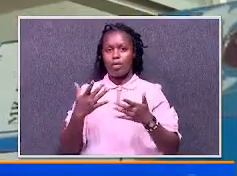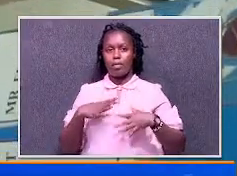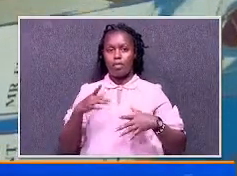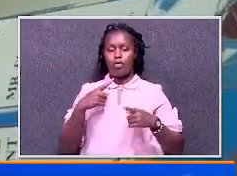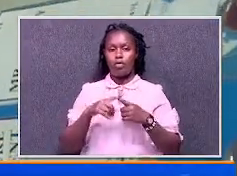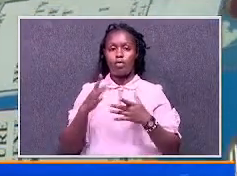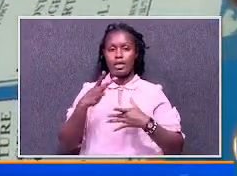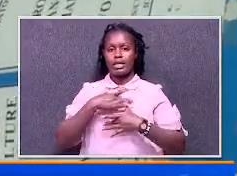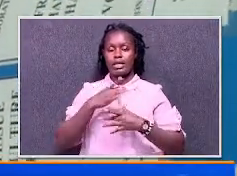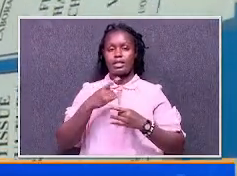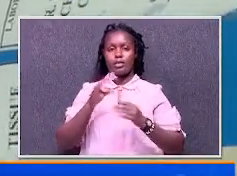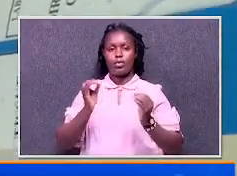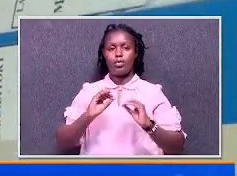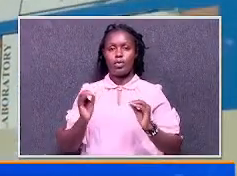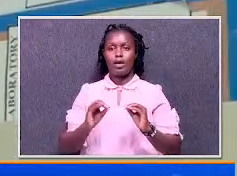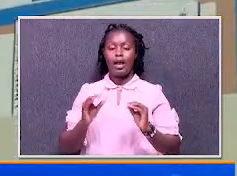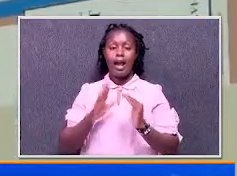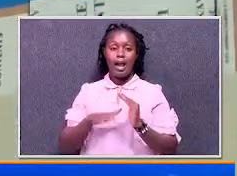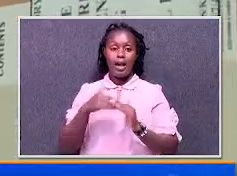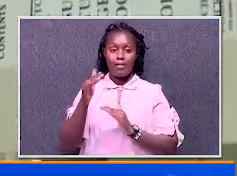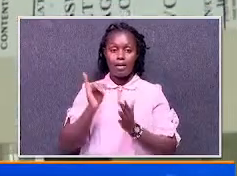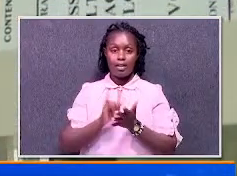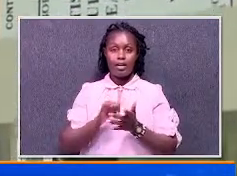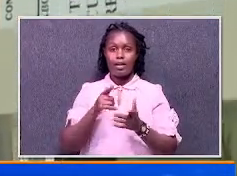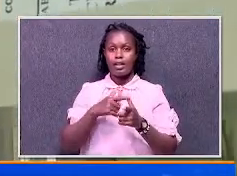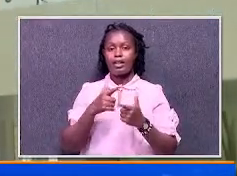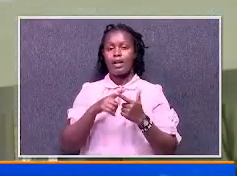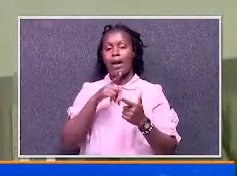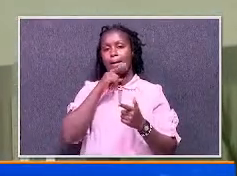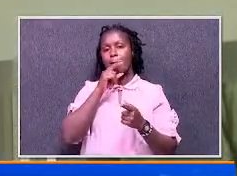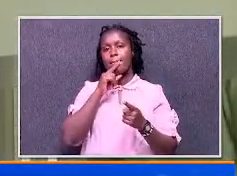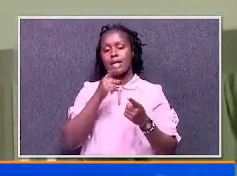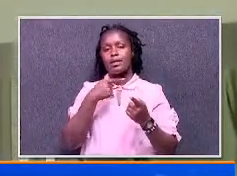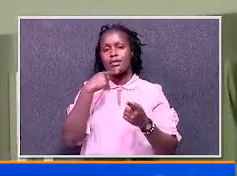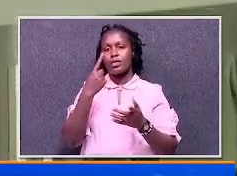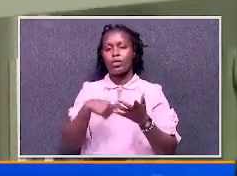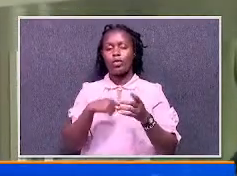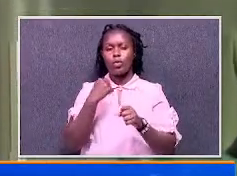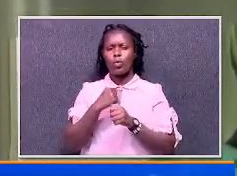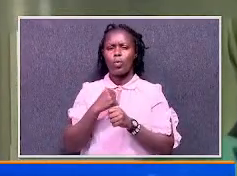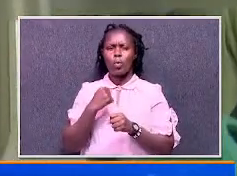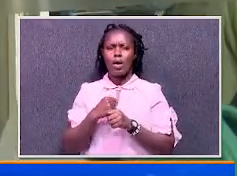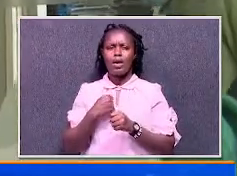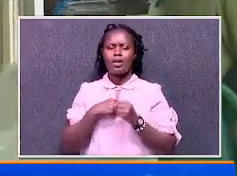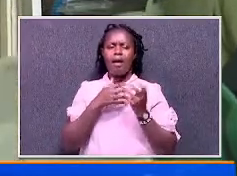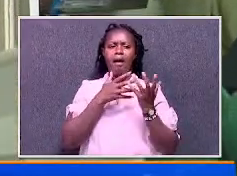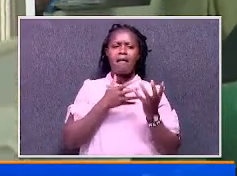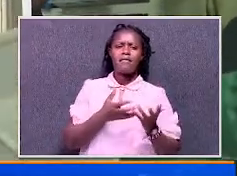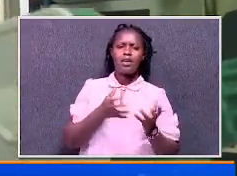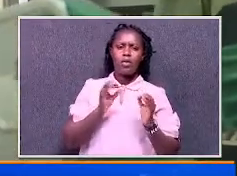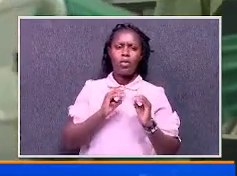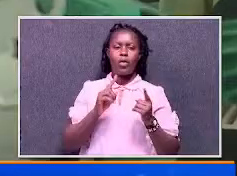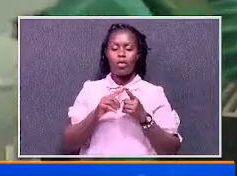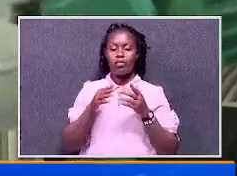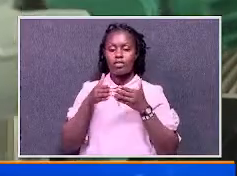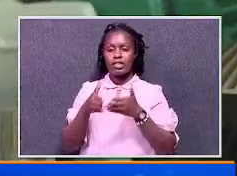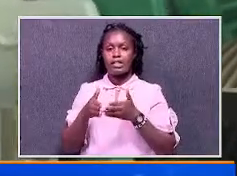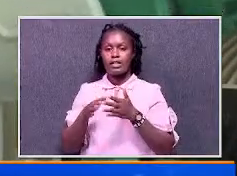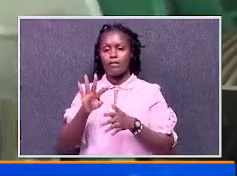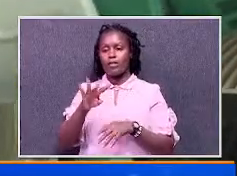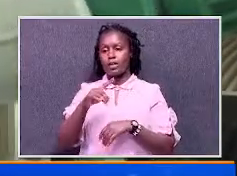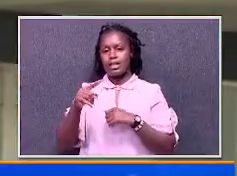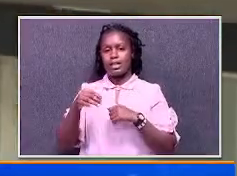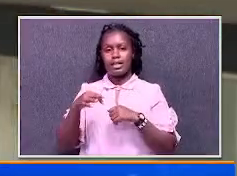interested. After the procedure, men are advised not to do any tedious work or engage in sexual activities